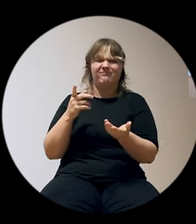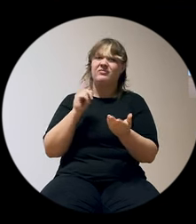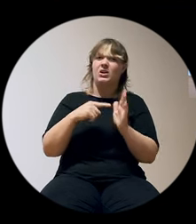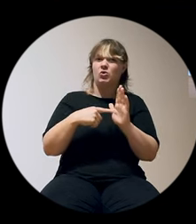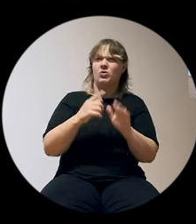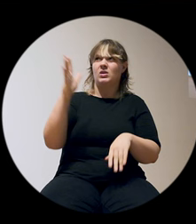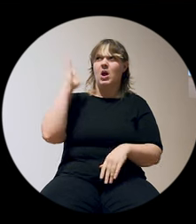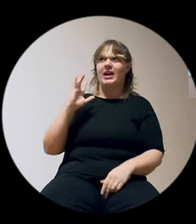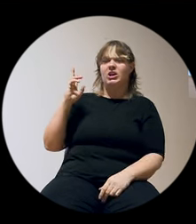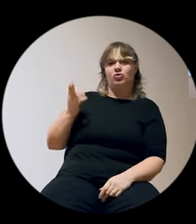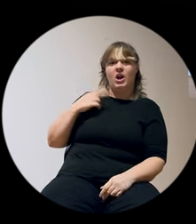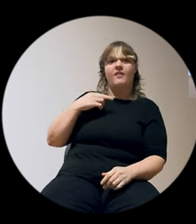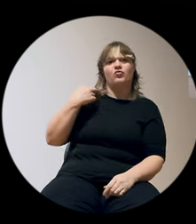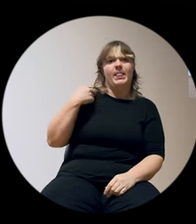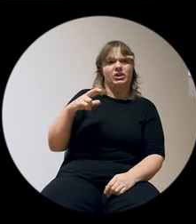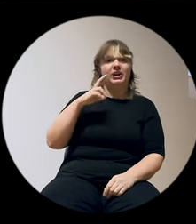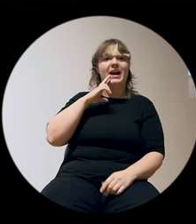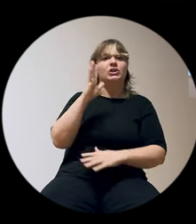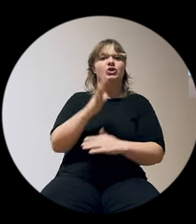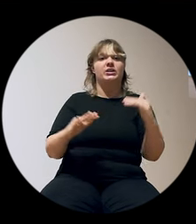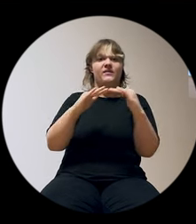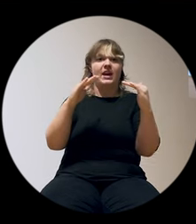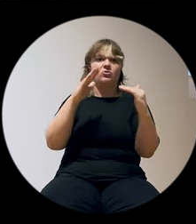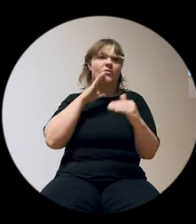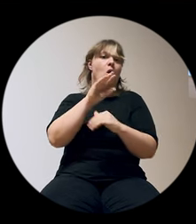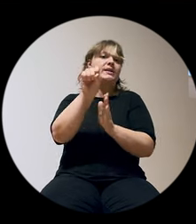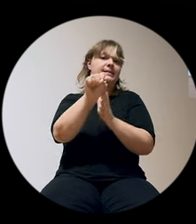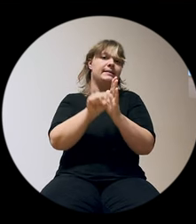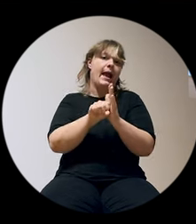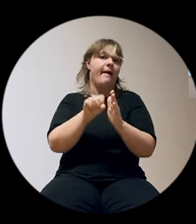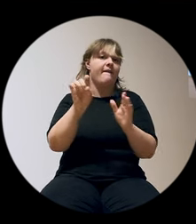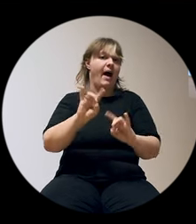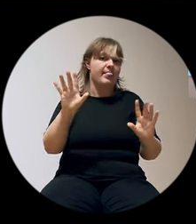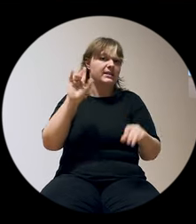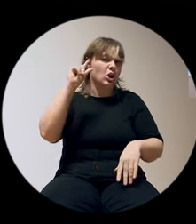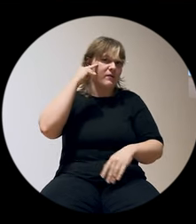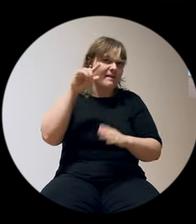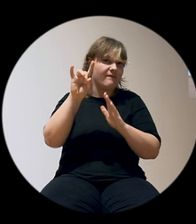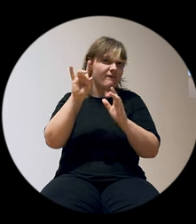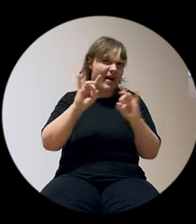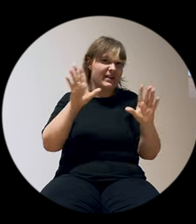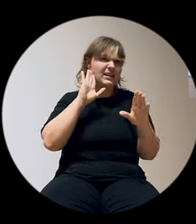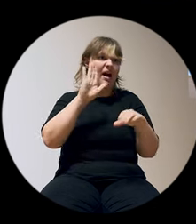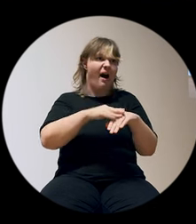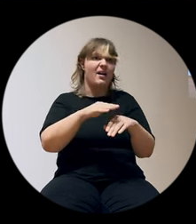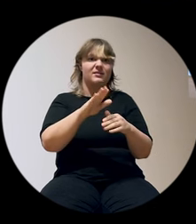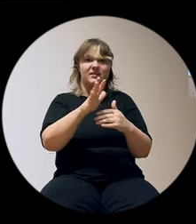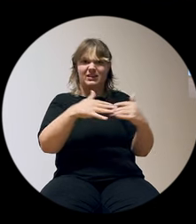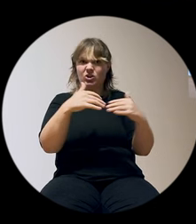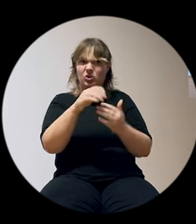religion as justification for state violence, and violence visited upon indigenous communities by the church itself.